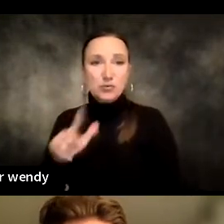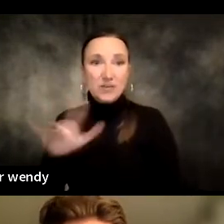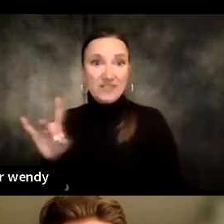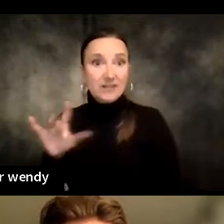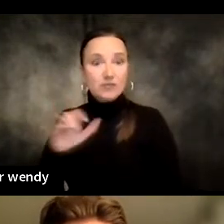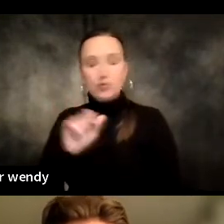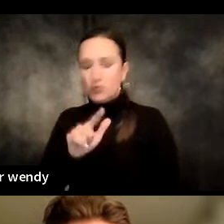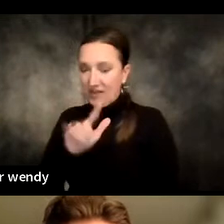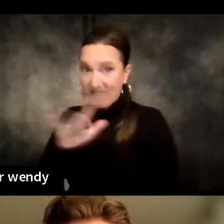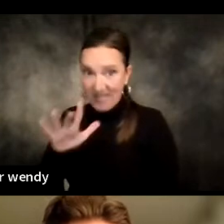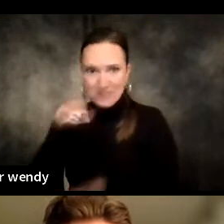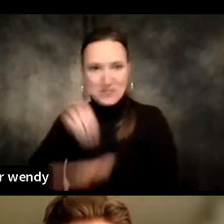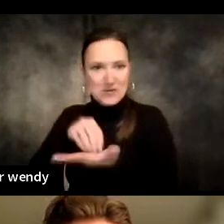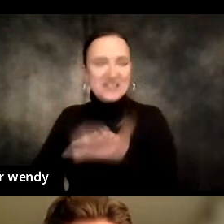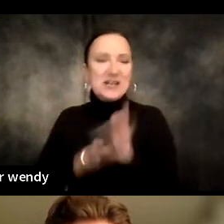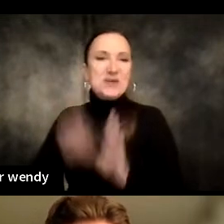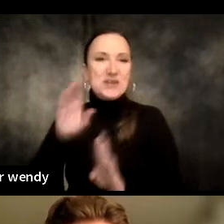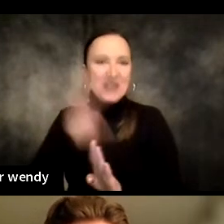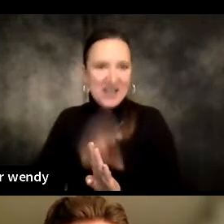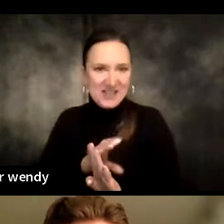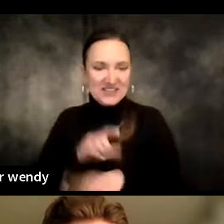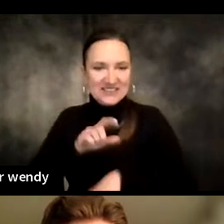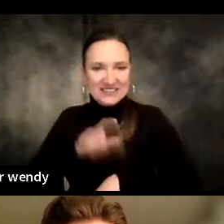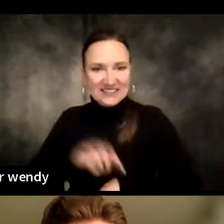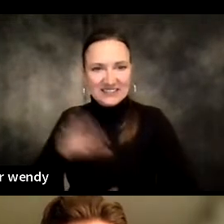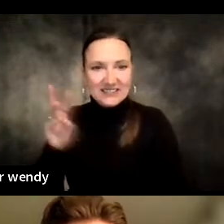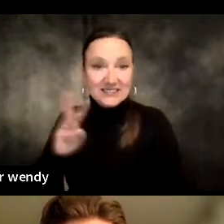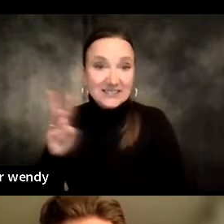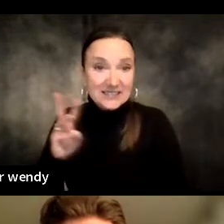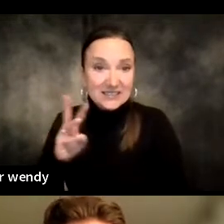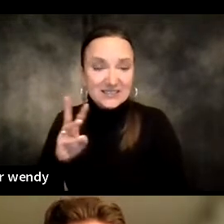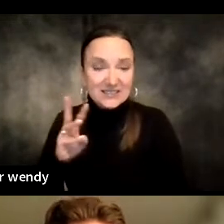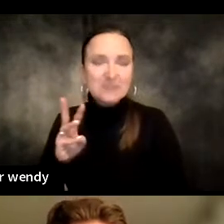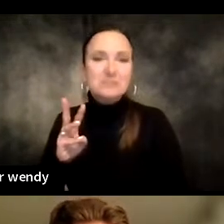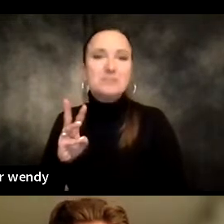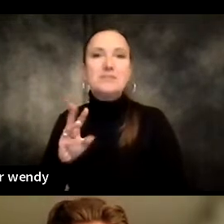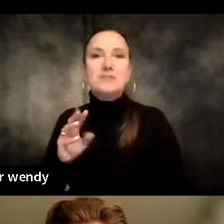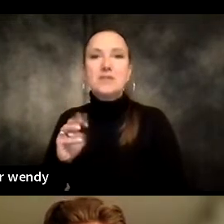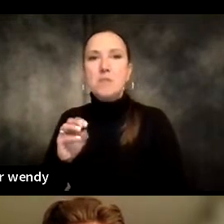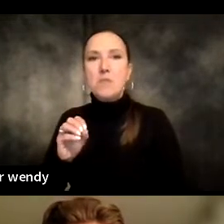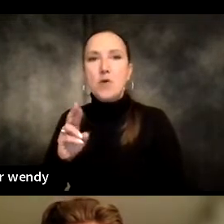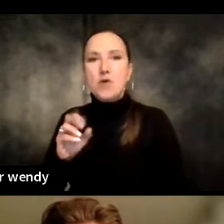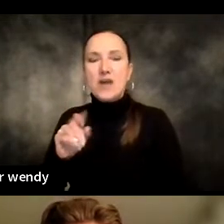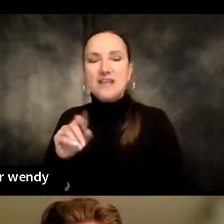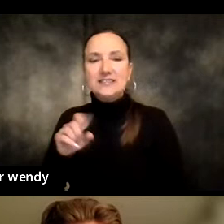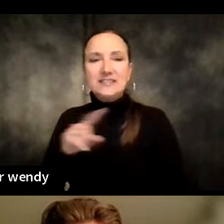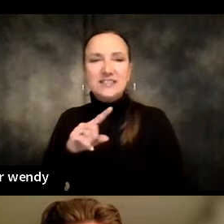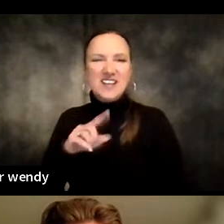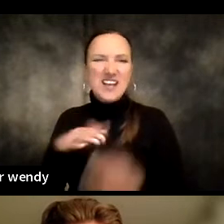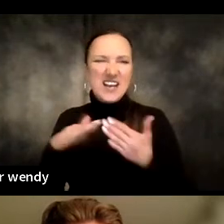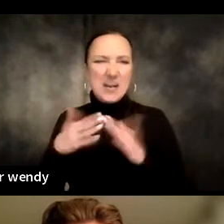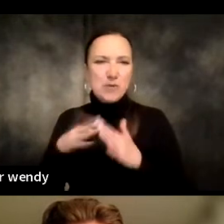on your calendars. It'll be at 6 p.m. at Lamar Riggs Neighborhood Library.